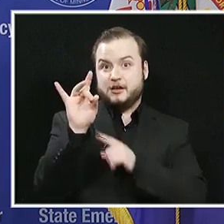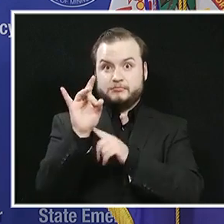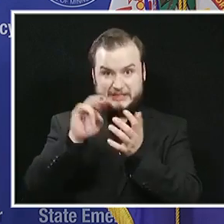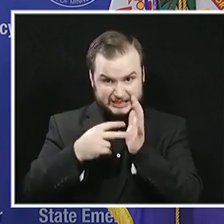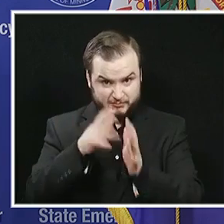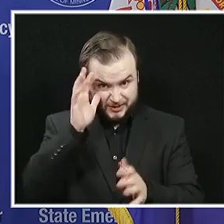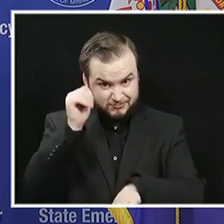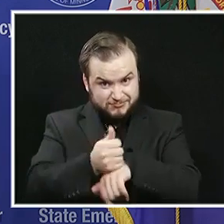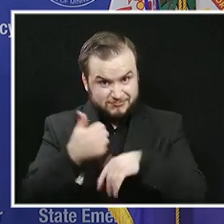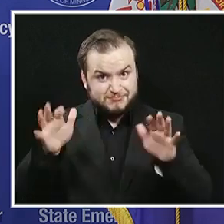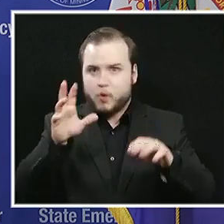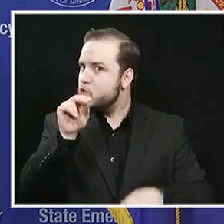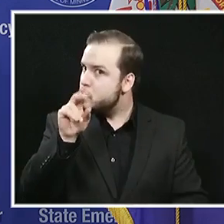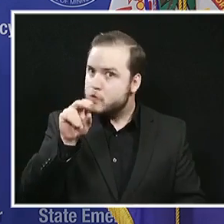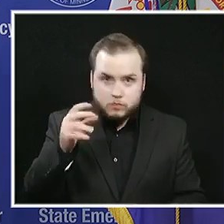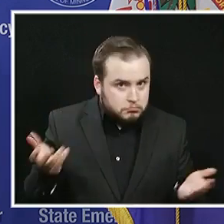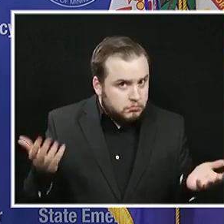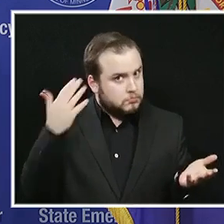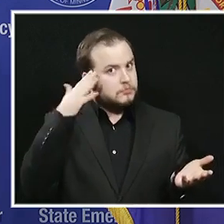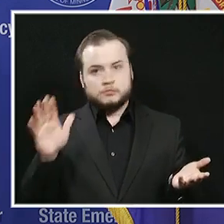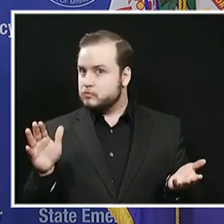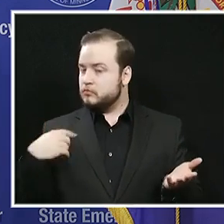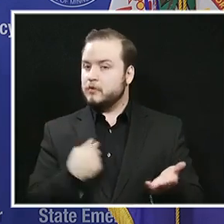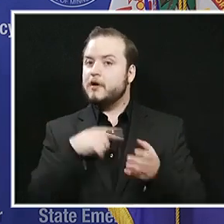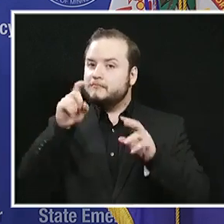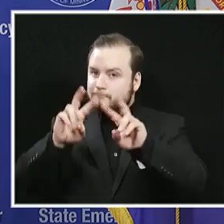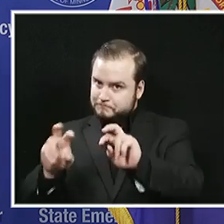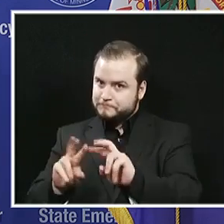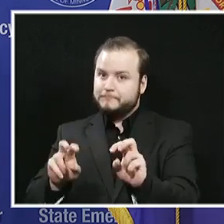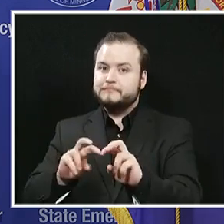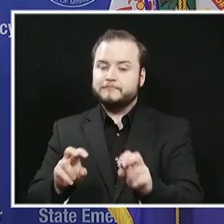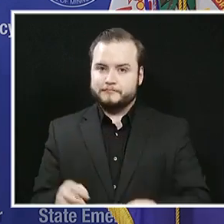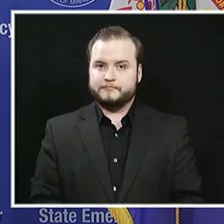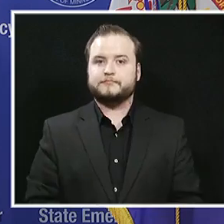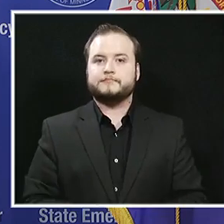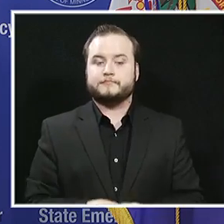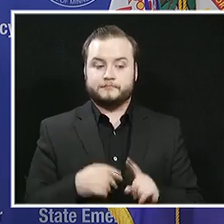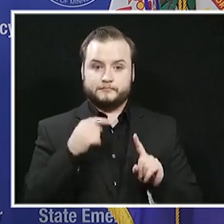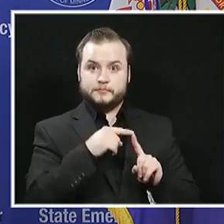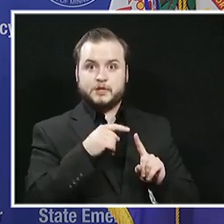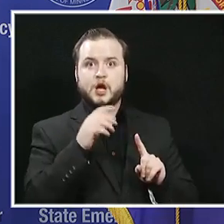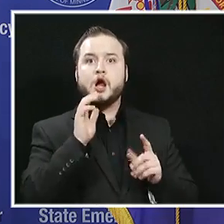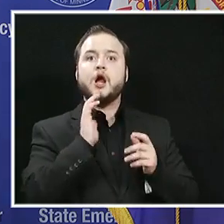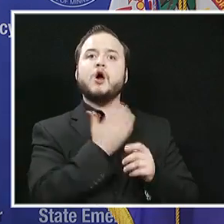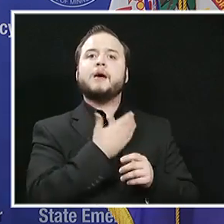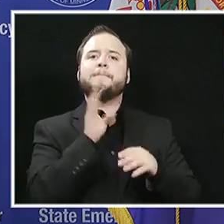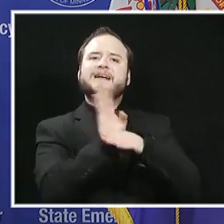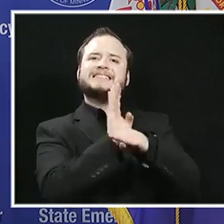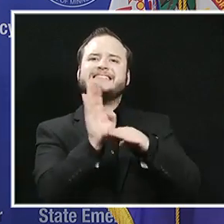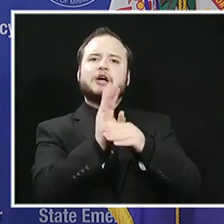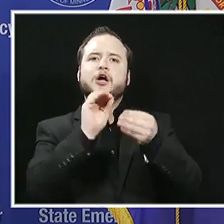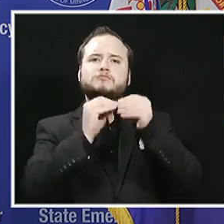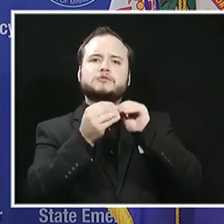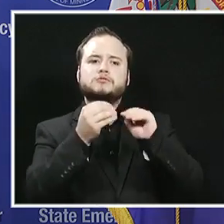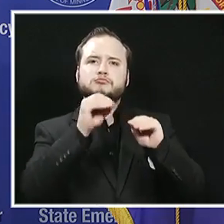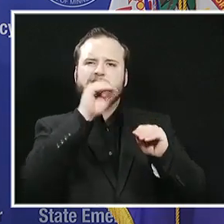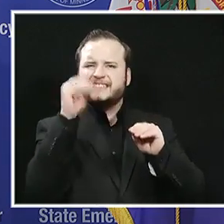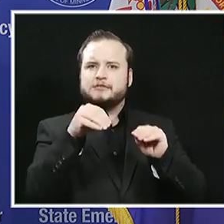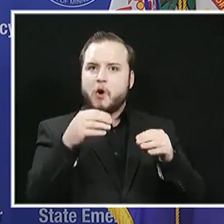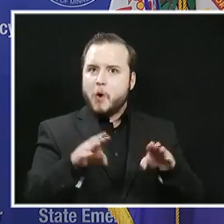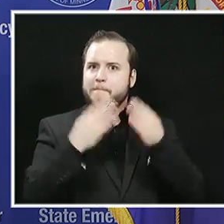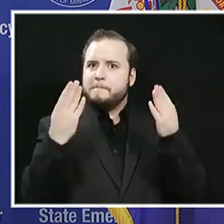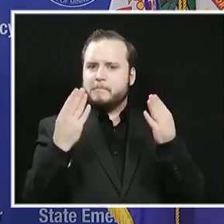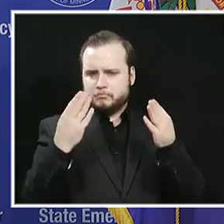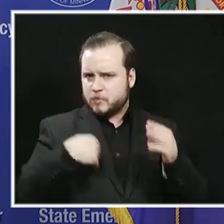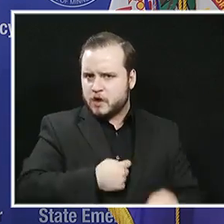look, we probably has a higher percentage of businesses open as almost any other state. But it has been done strategically, because we are up